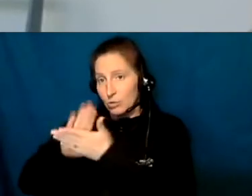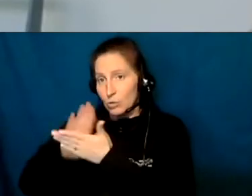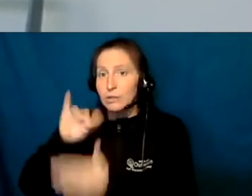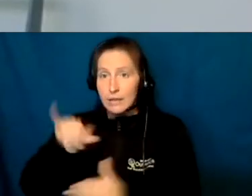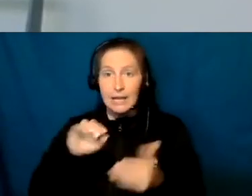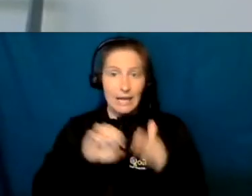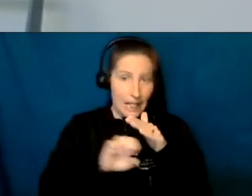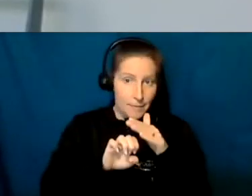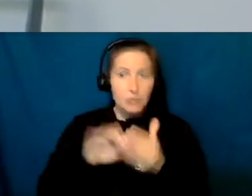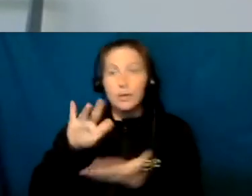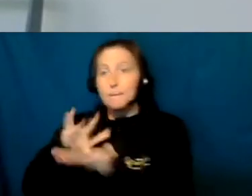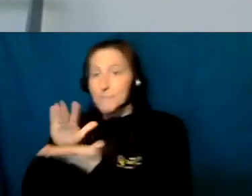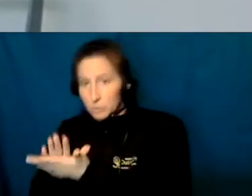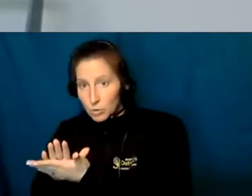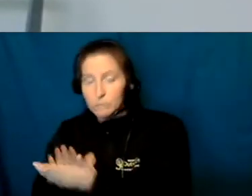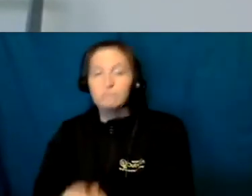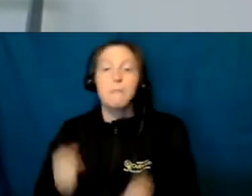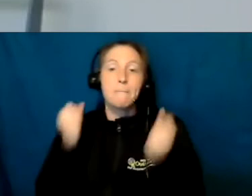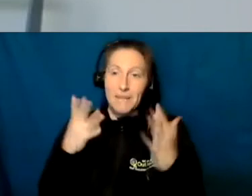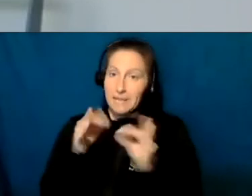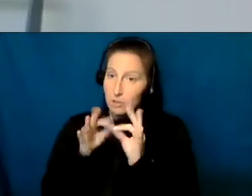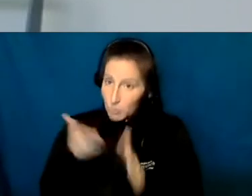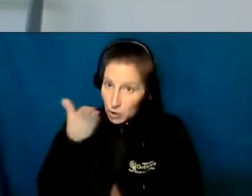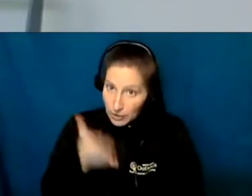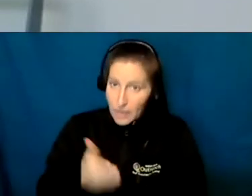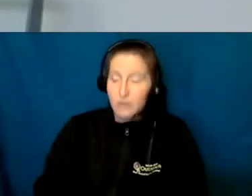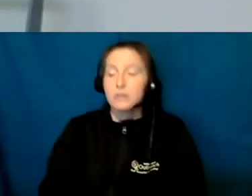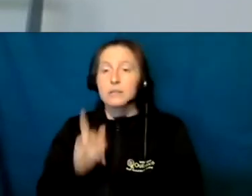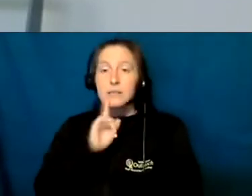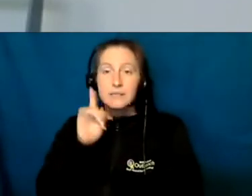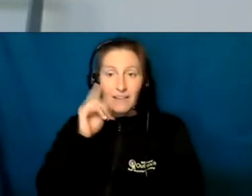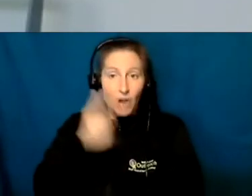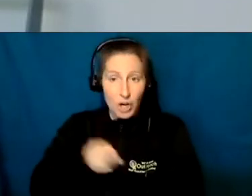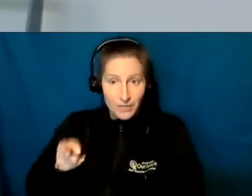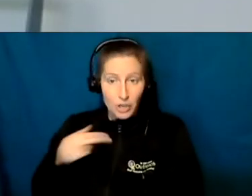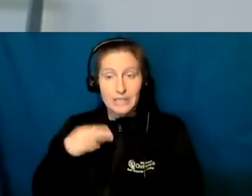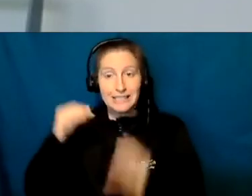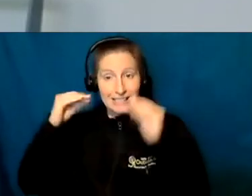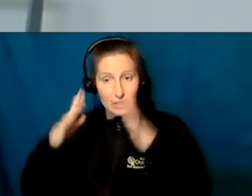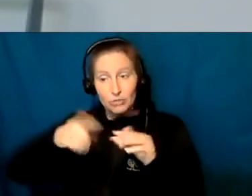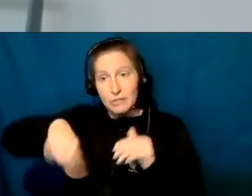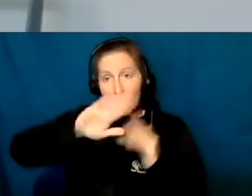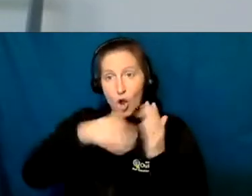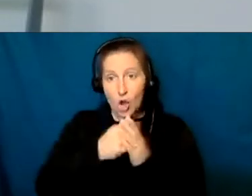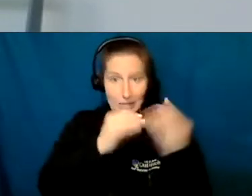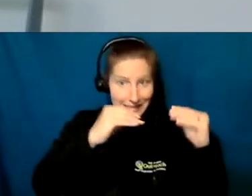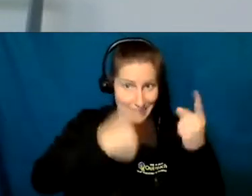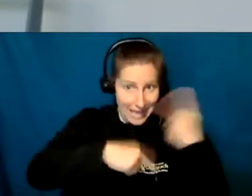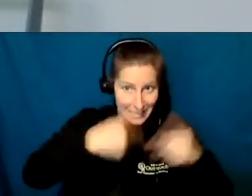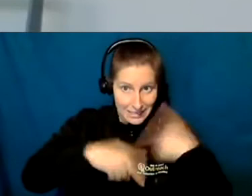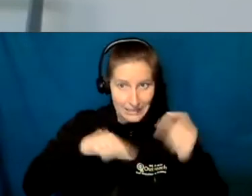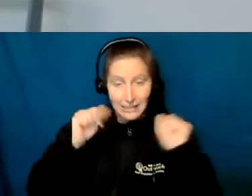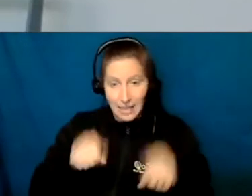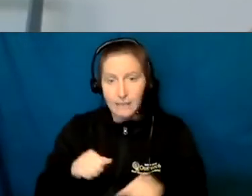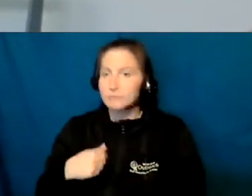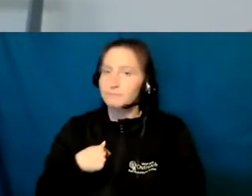school where a lot of interpreters are used, and the deaf and hard of hearing teachers sign, and a lot of the students sign. I don't